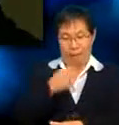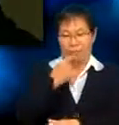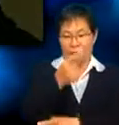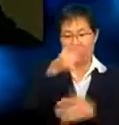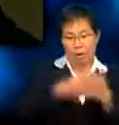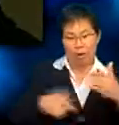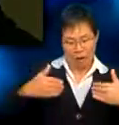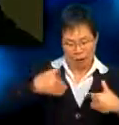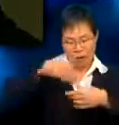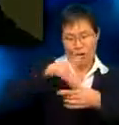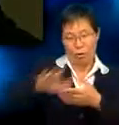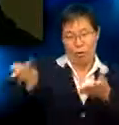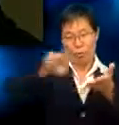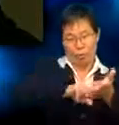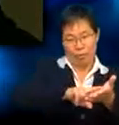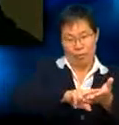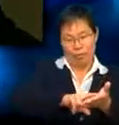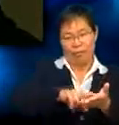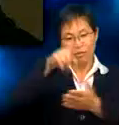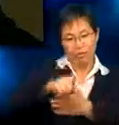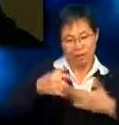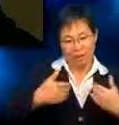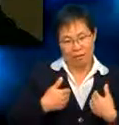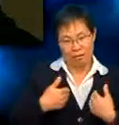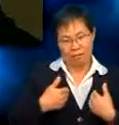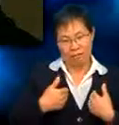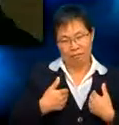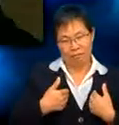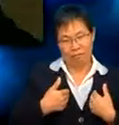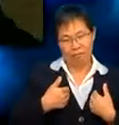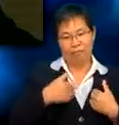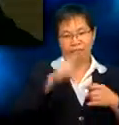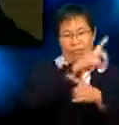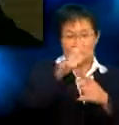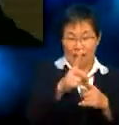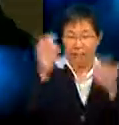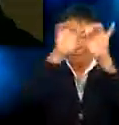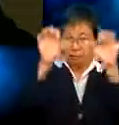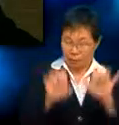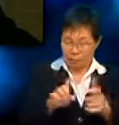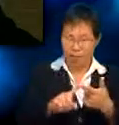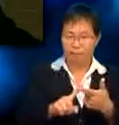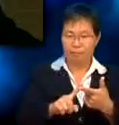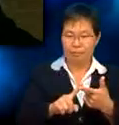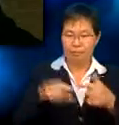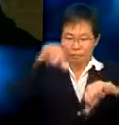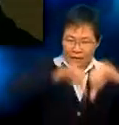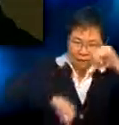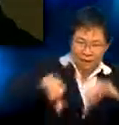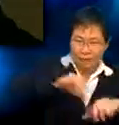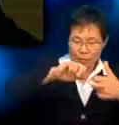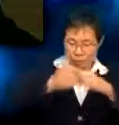in your report. You should have the date of the experiment, the scientific